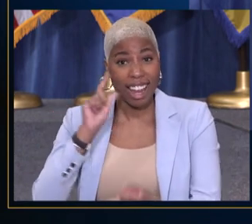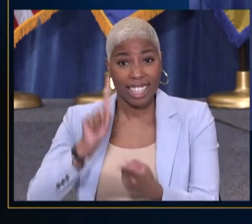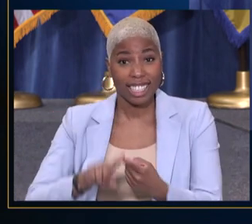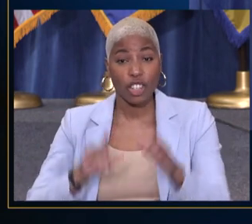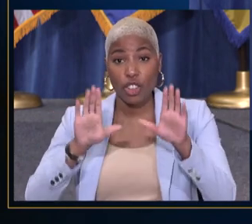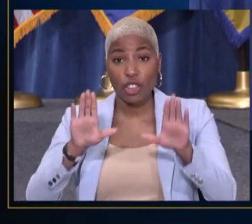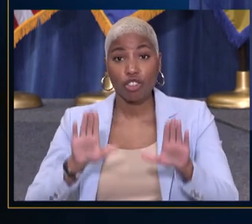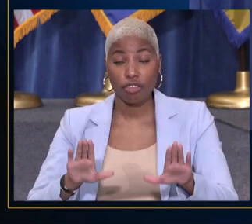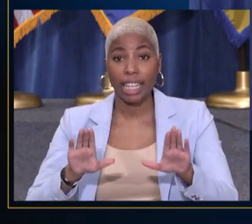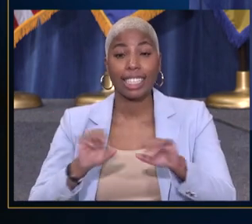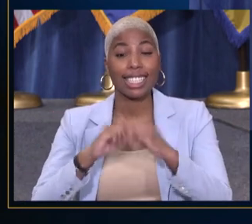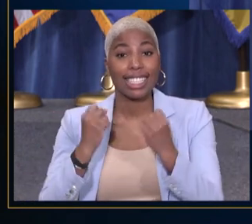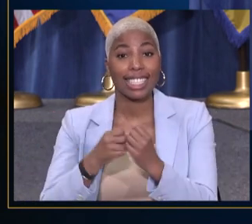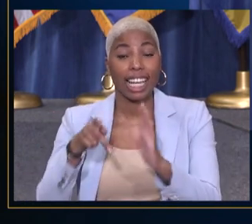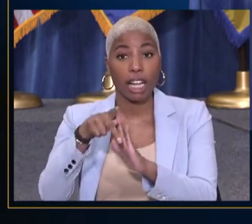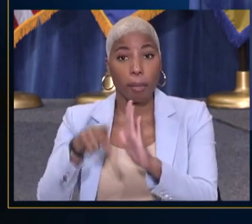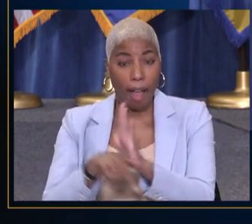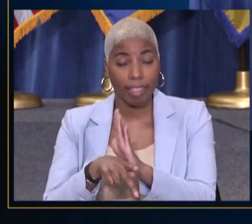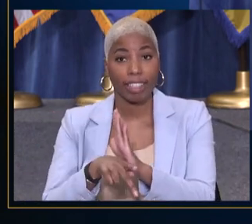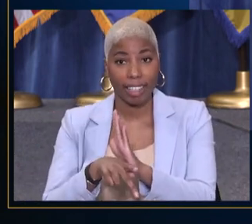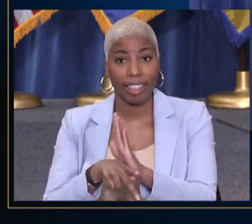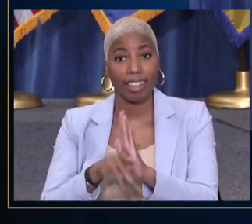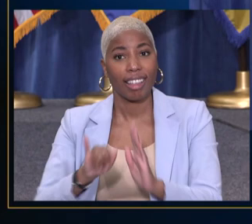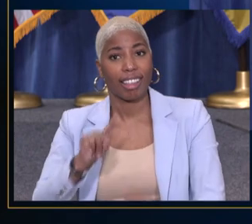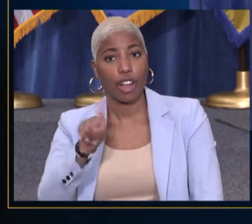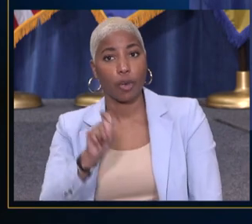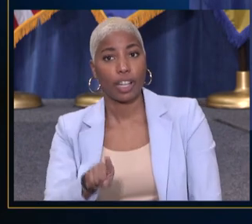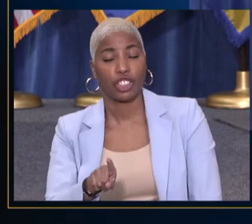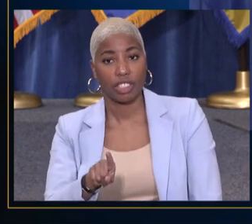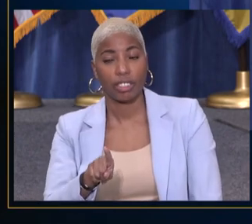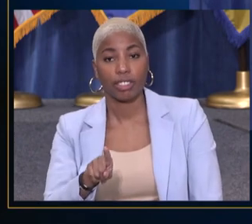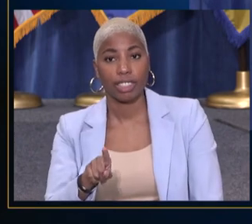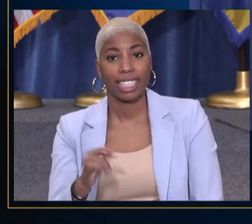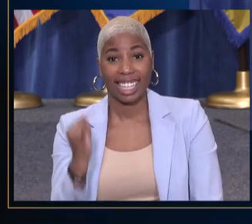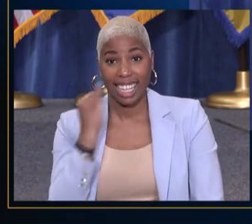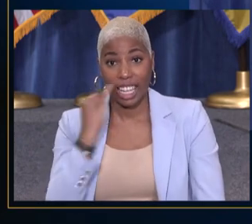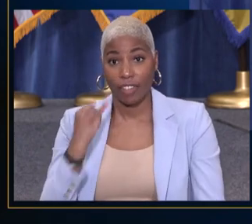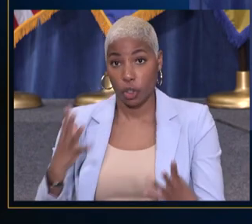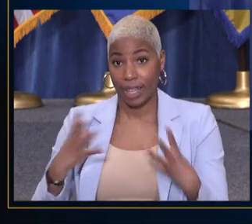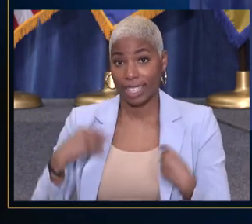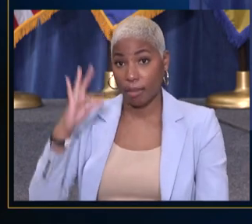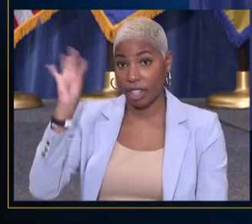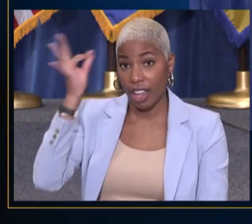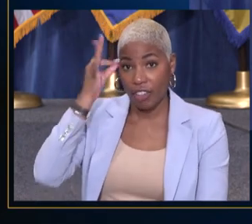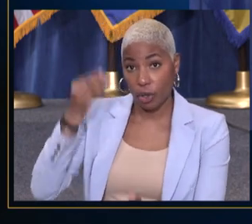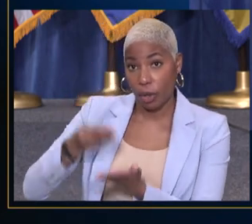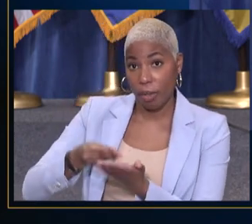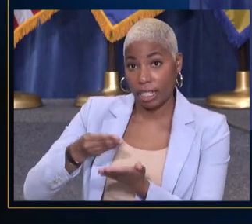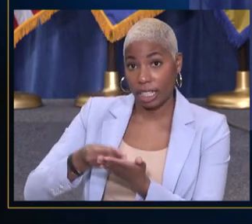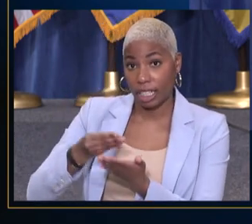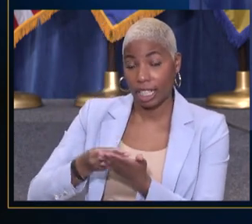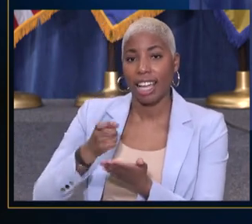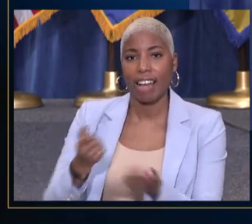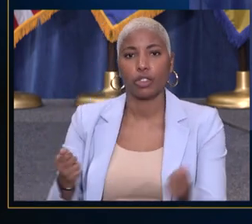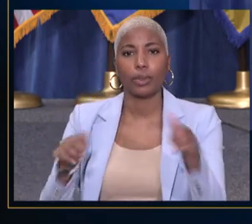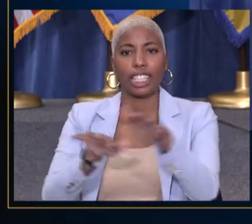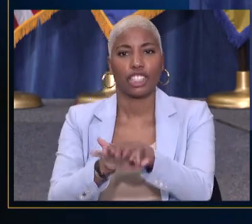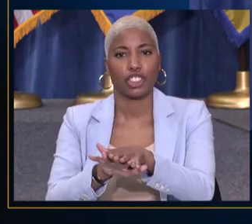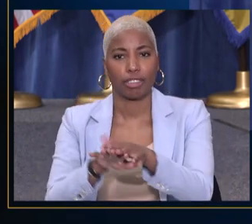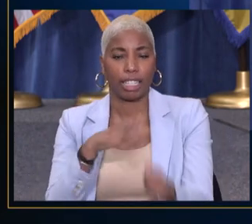Society policies and the question of if you accept federal dollars, you must integrate